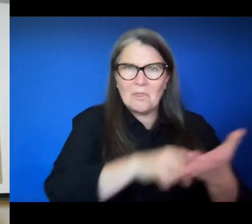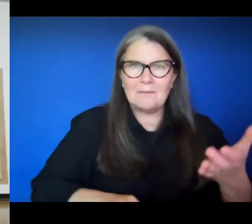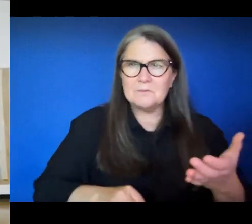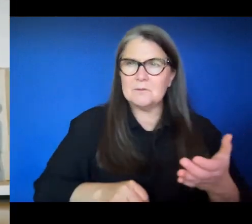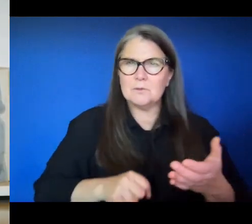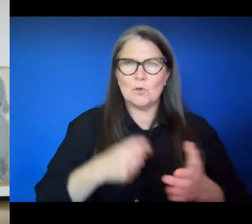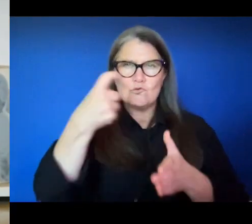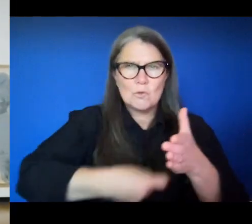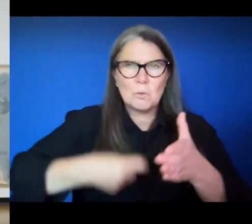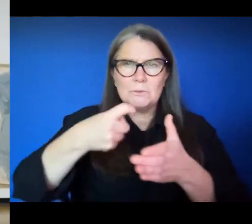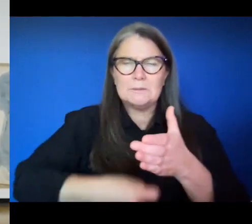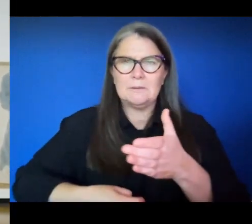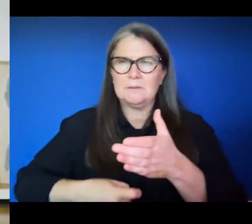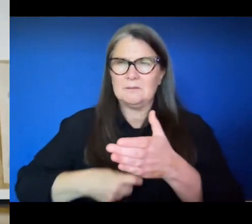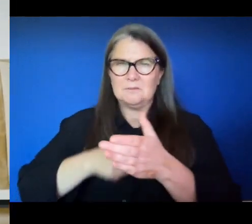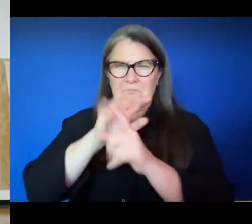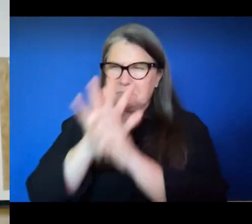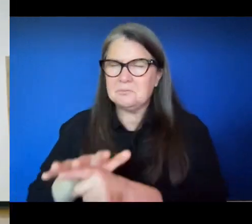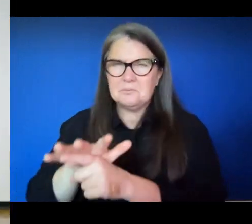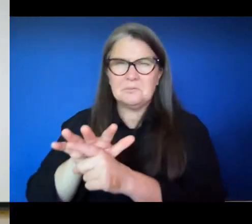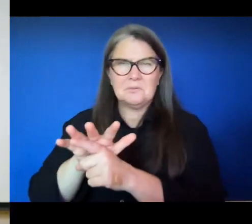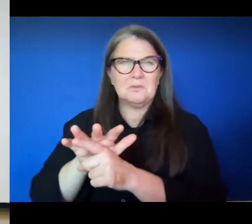But I think